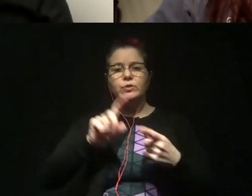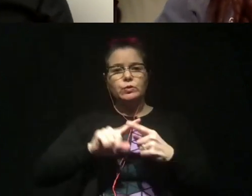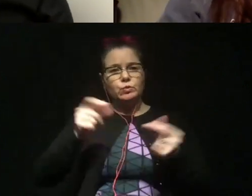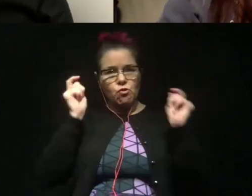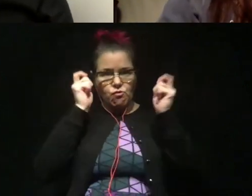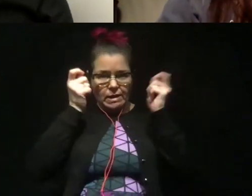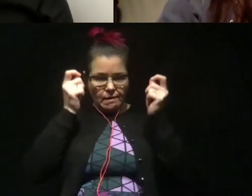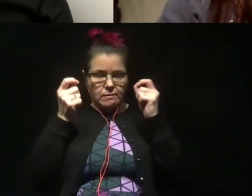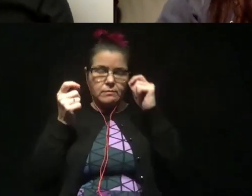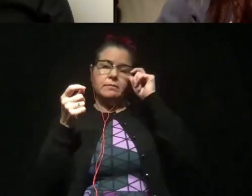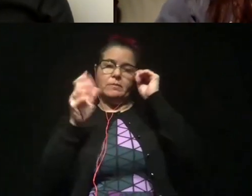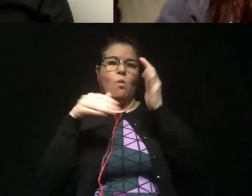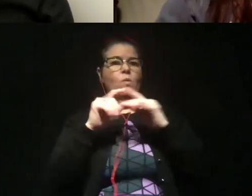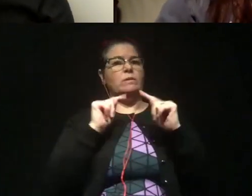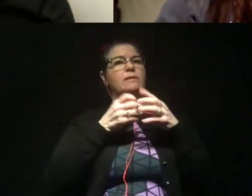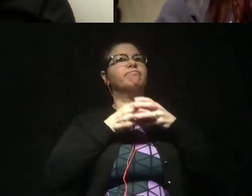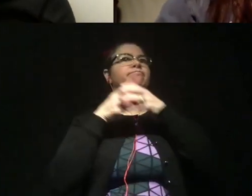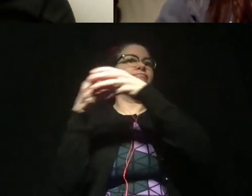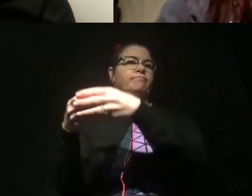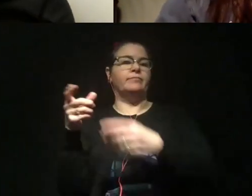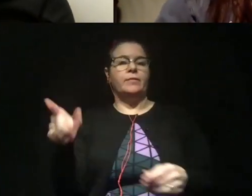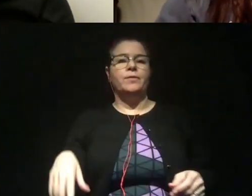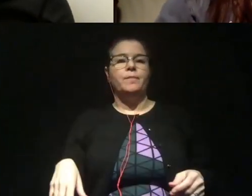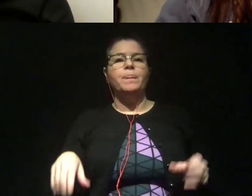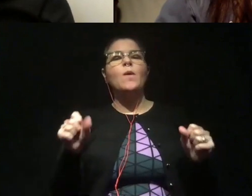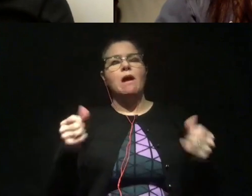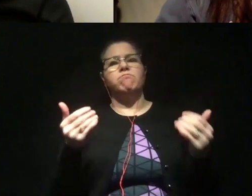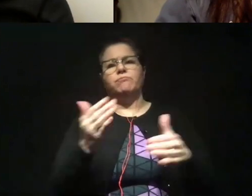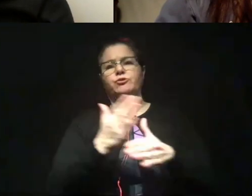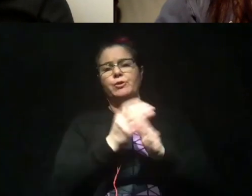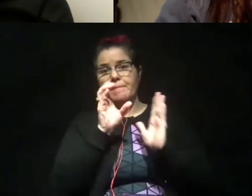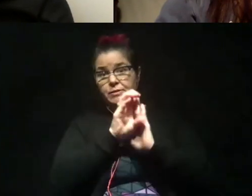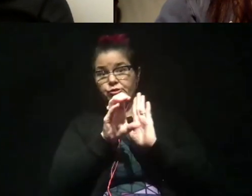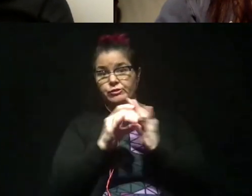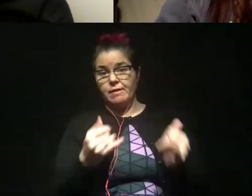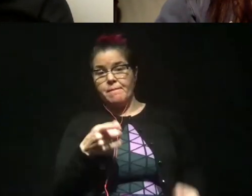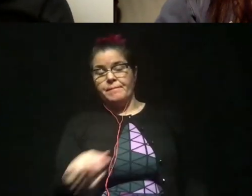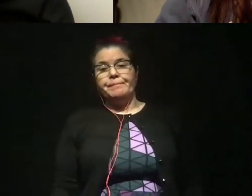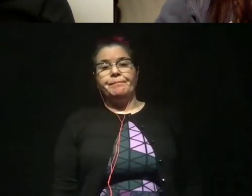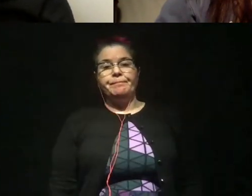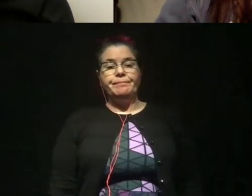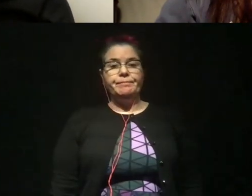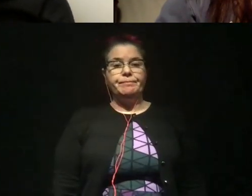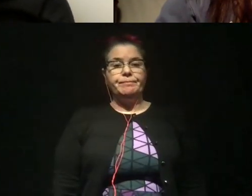us will, here we are. I can share some pictures here.